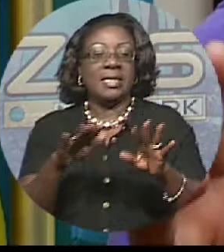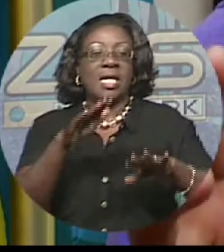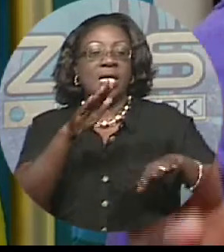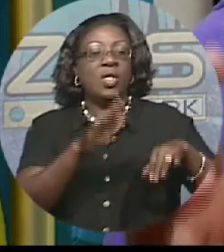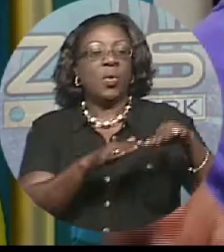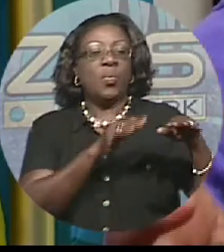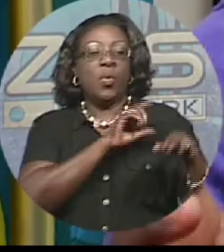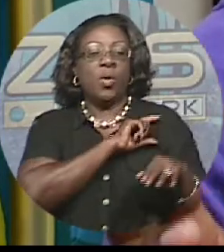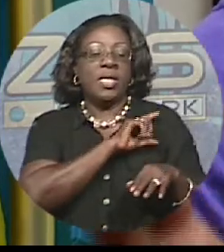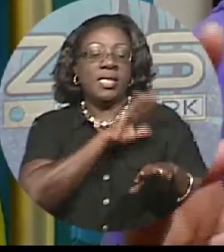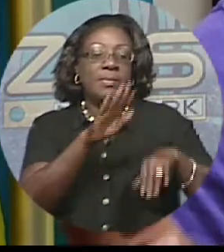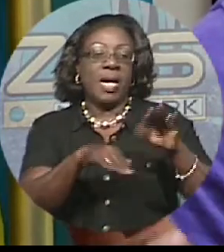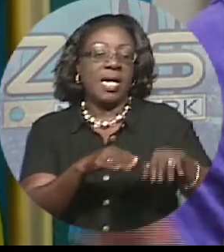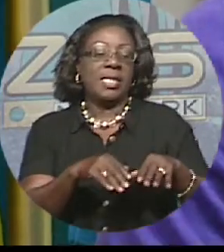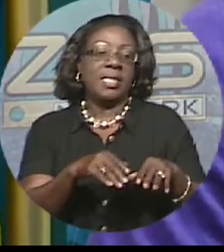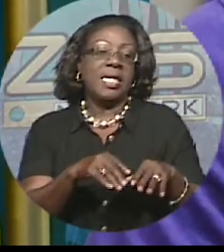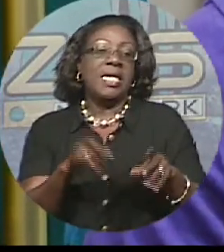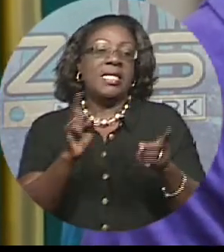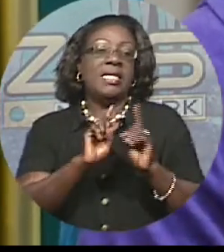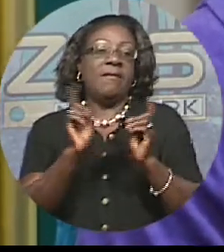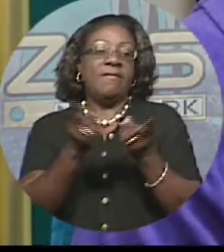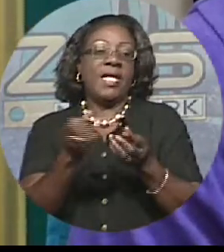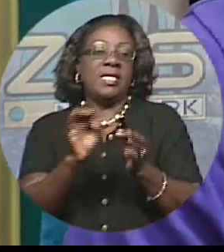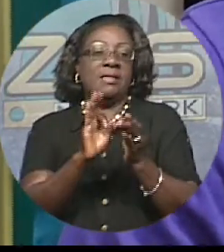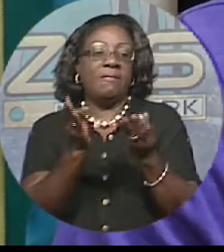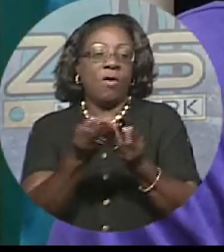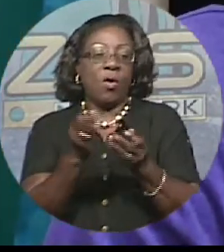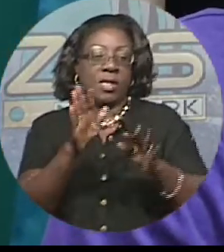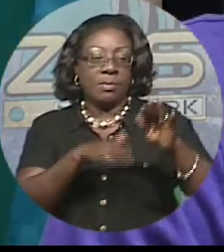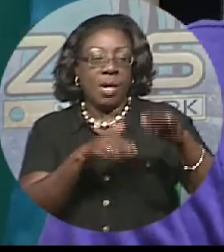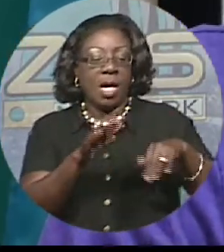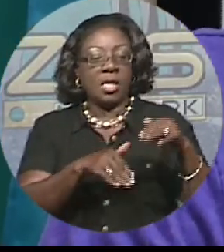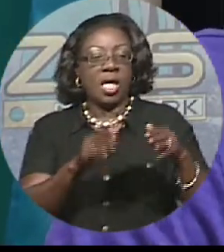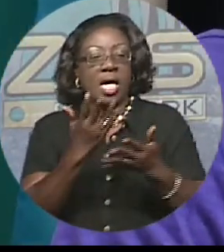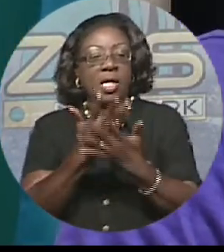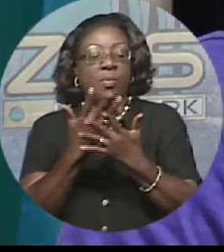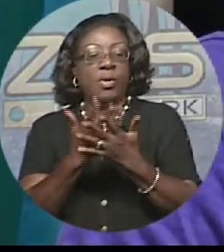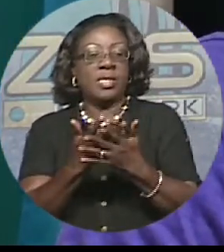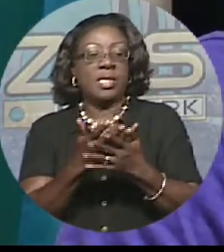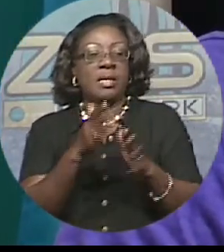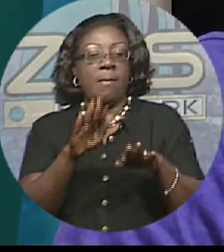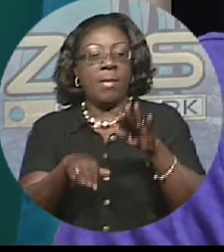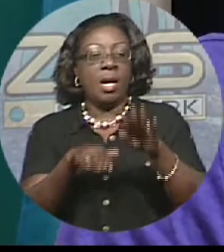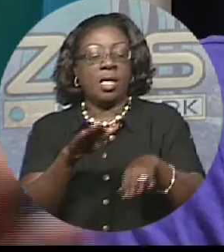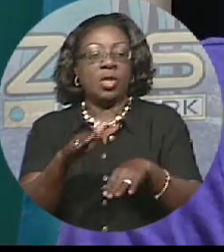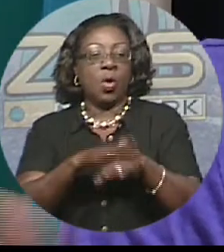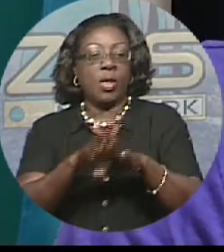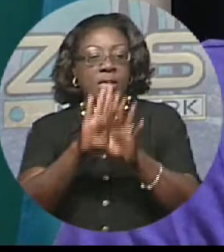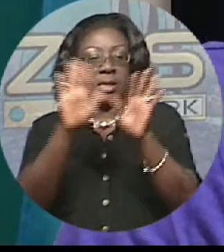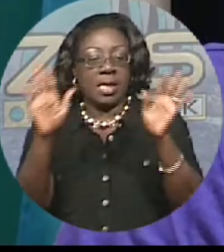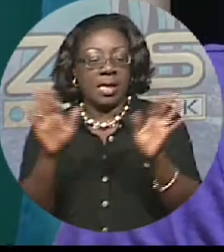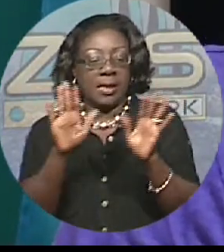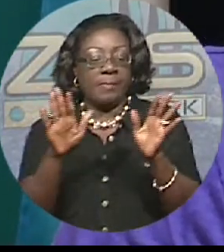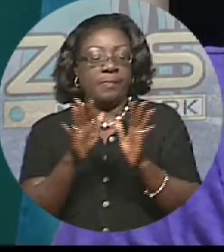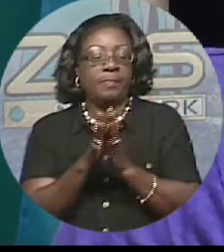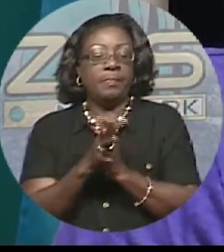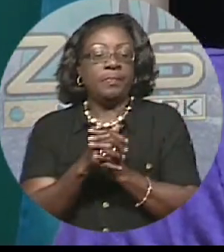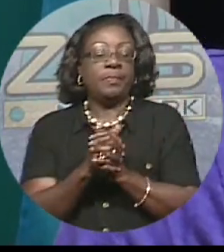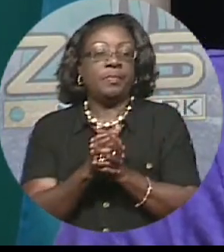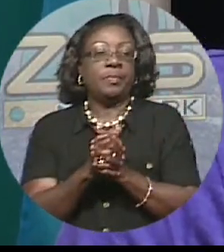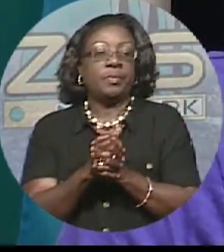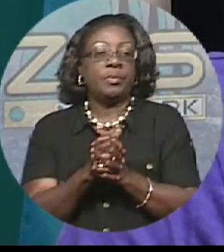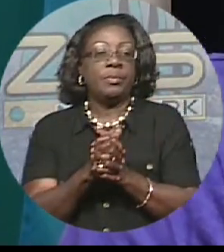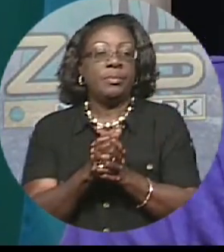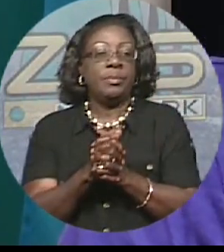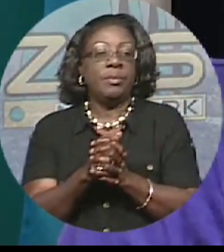the Defence Force Band, the prison band, excellent work. Sunday evening we have an event at Colours of the Bahamas for some diplomats and invited